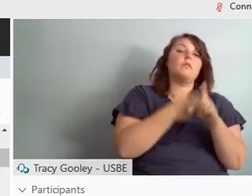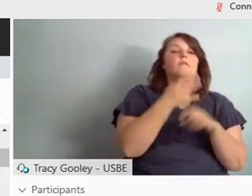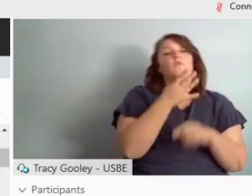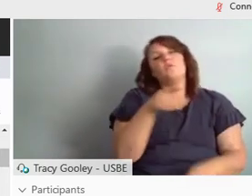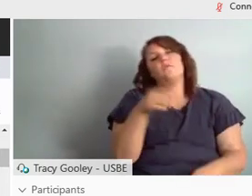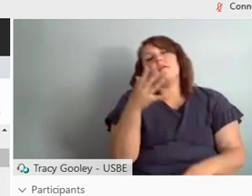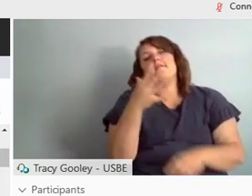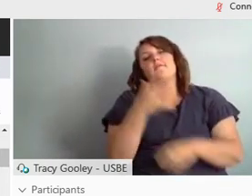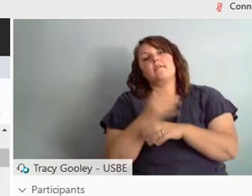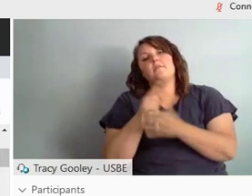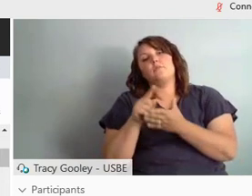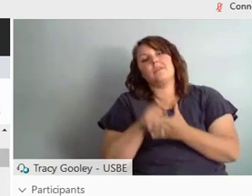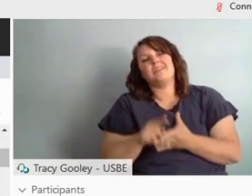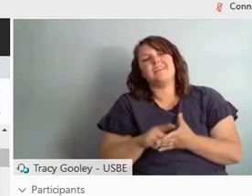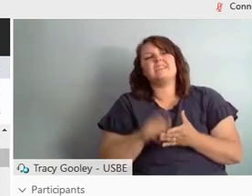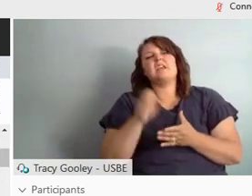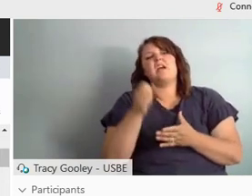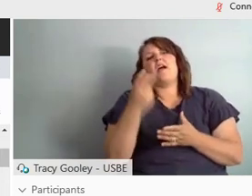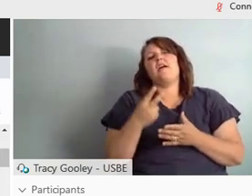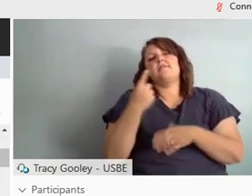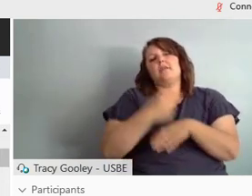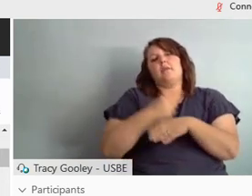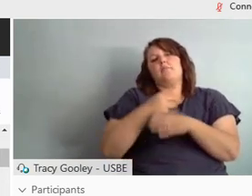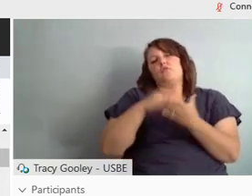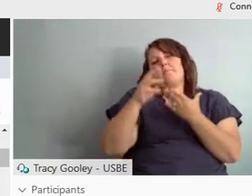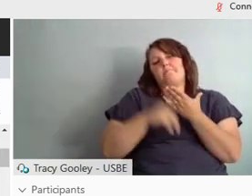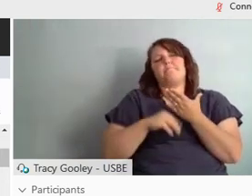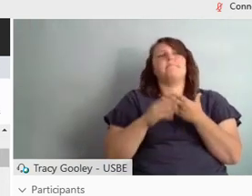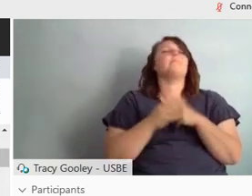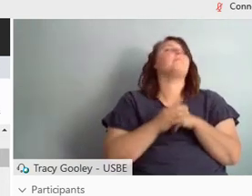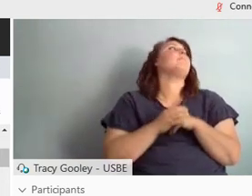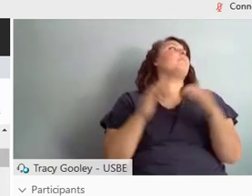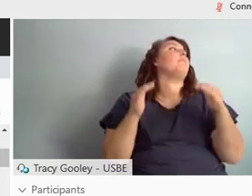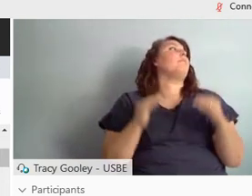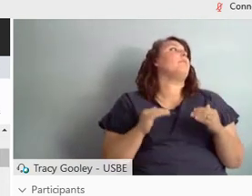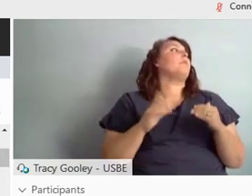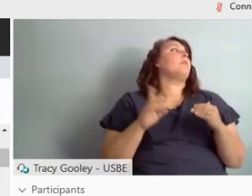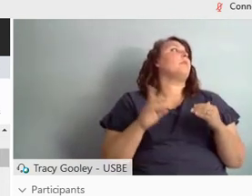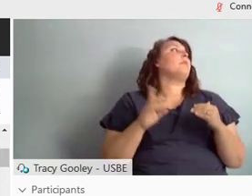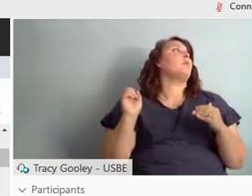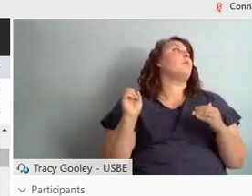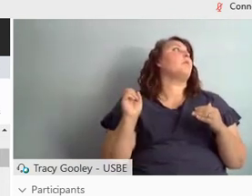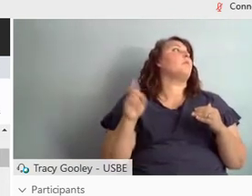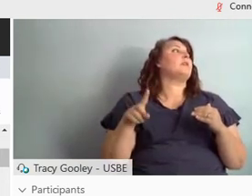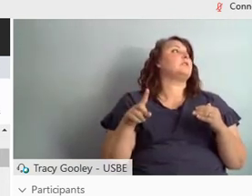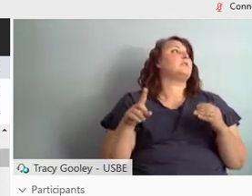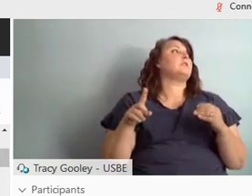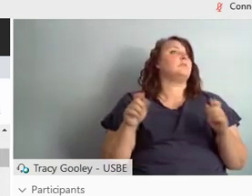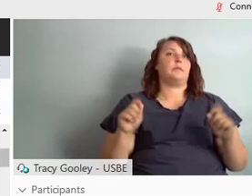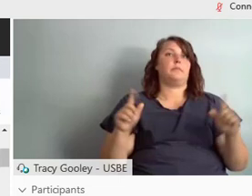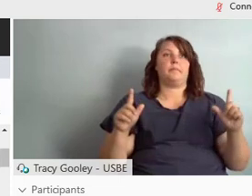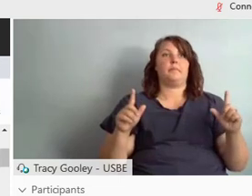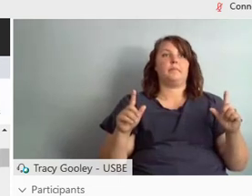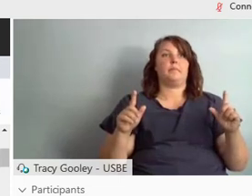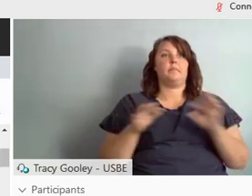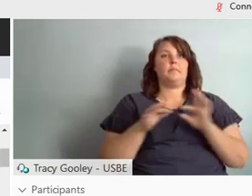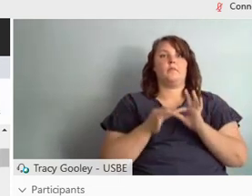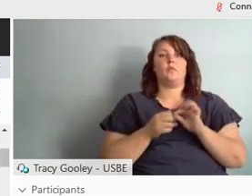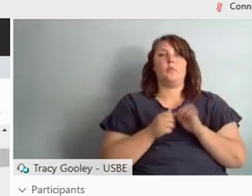days a week, and it was a half-day program. The question came up